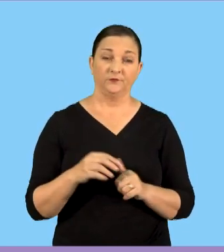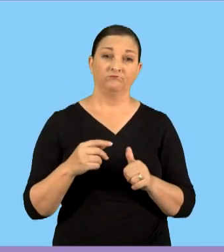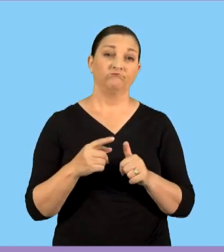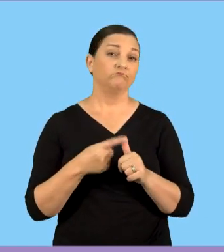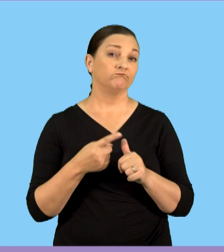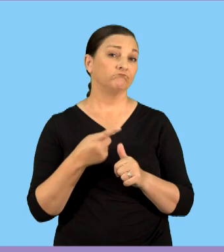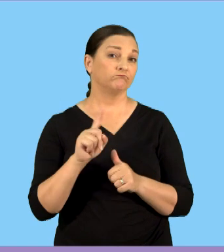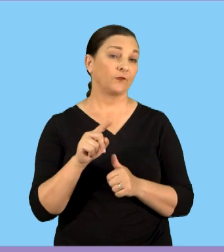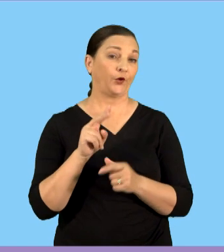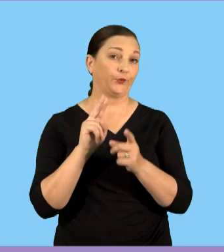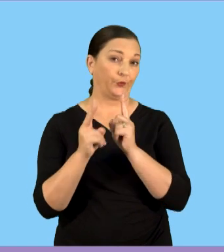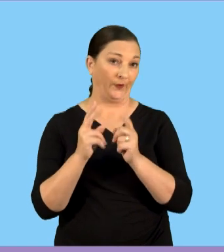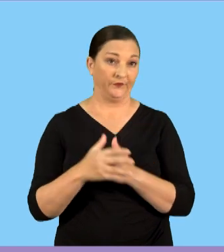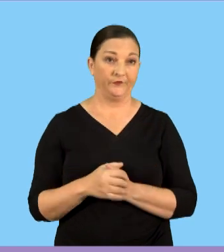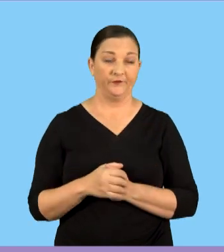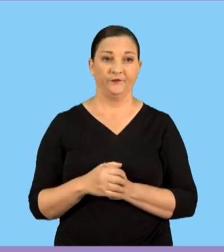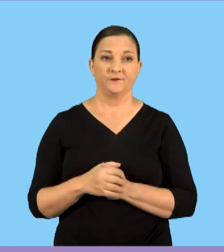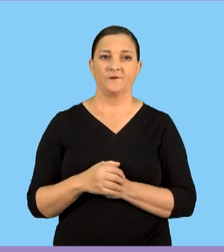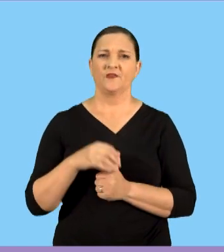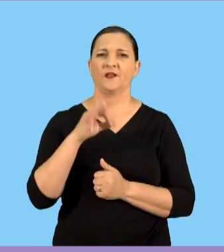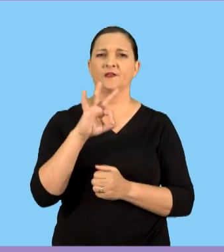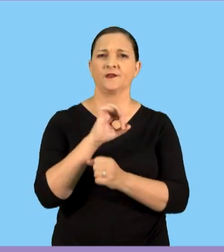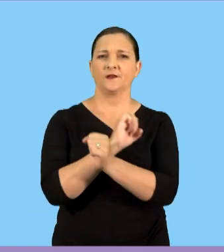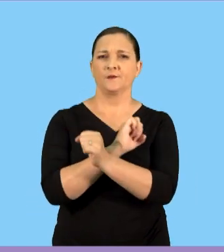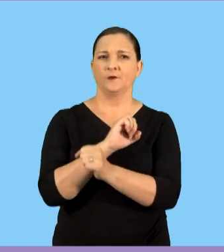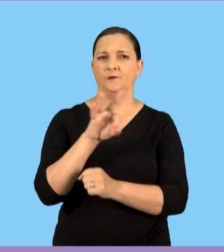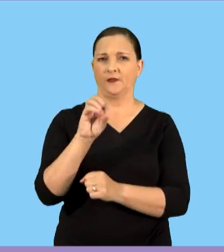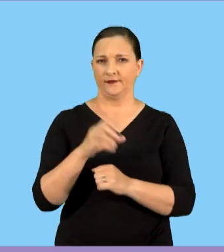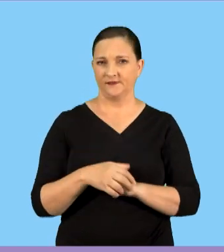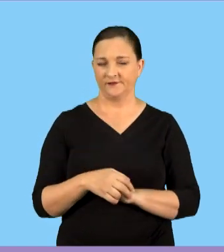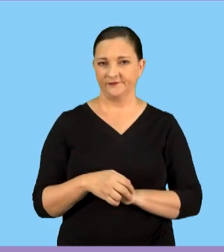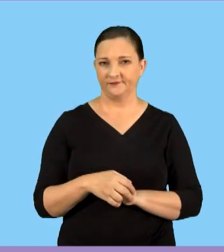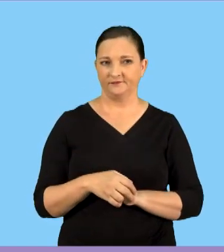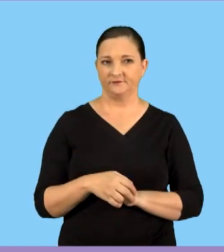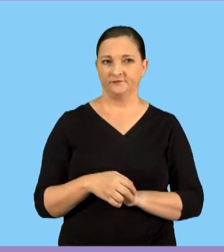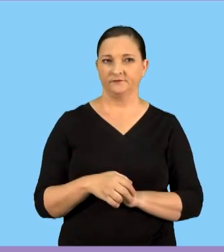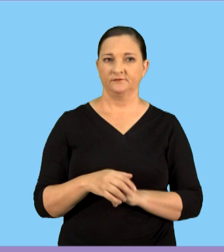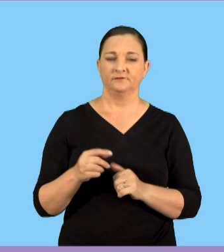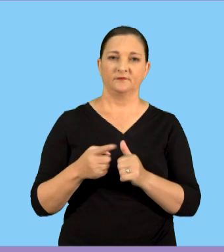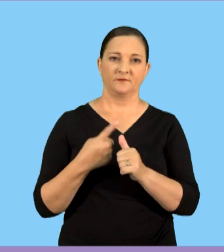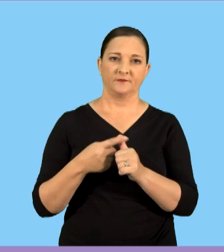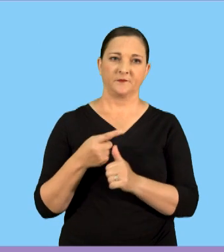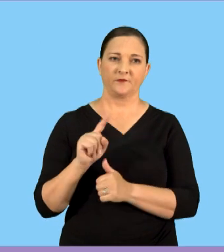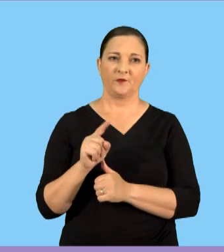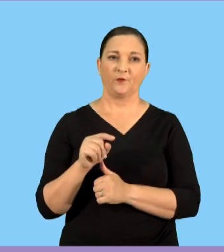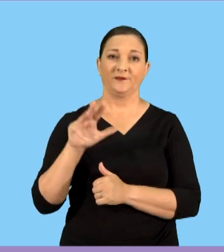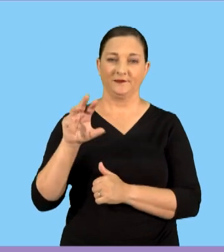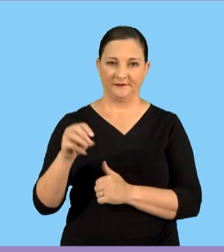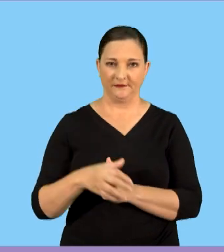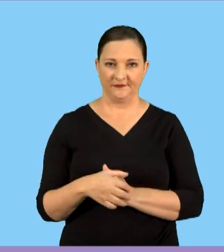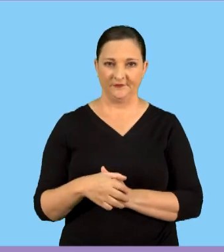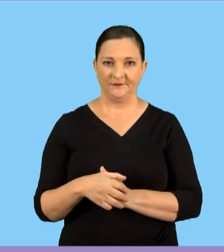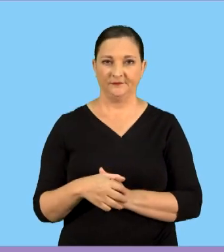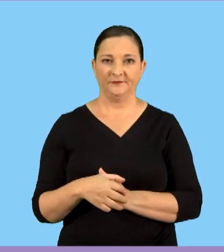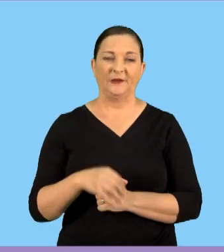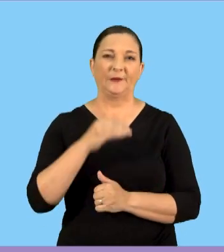by 4 is 12. And we have 3 multiplied by 30, and